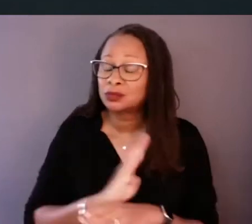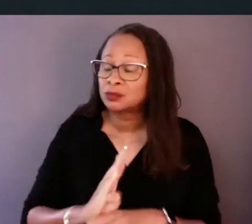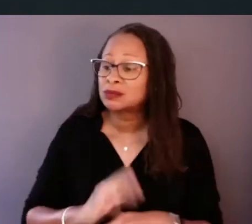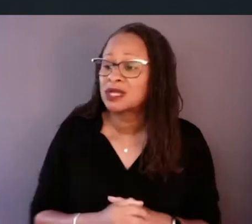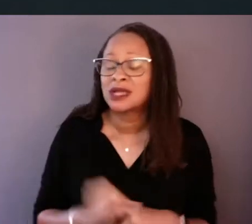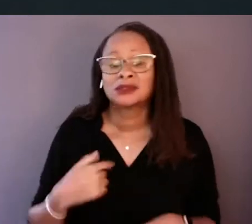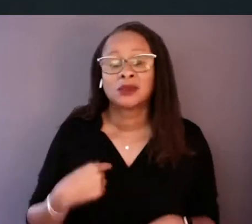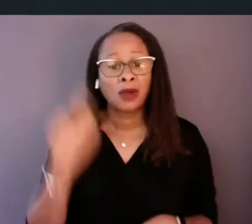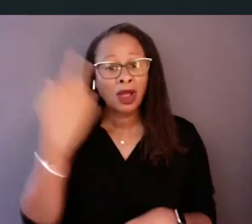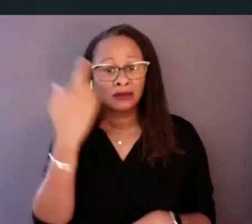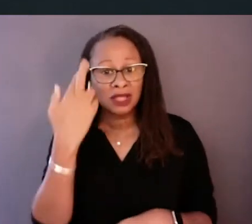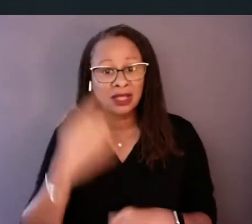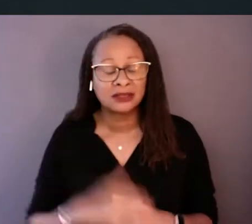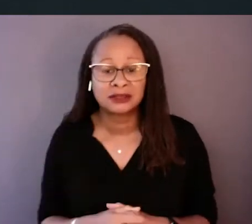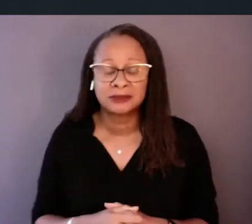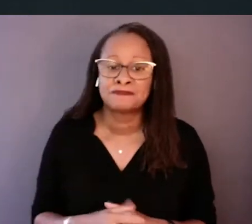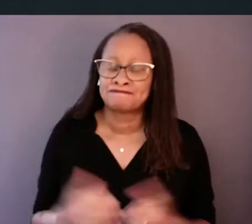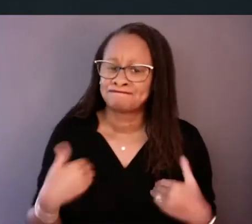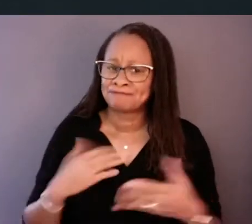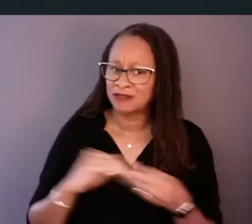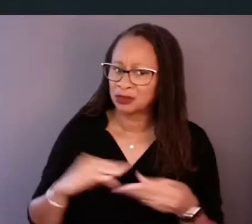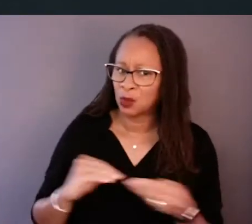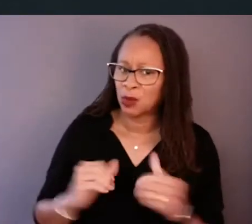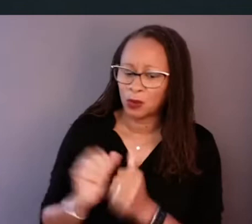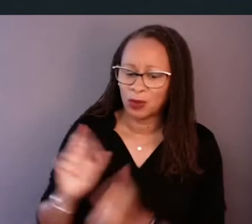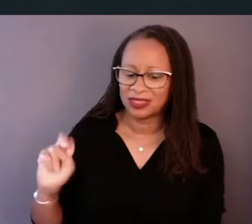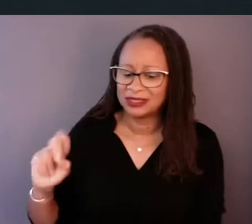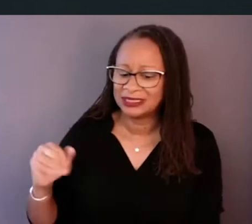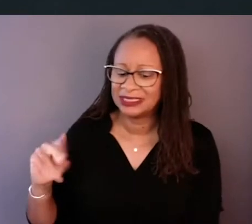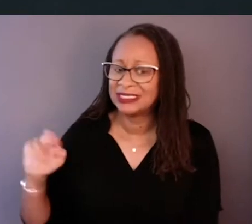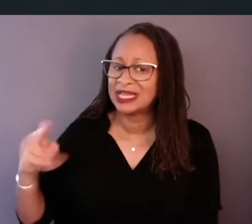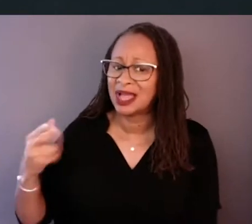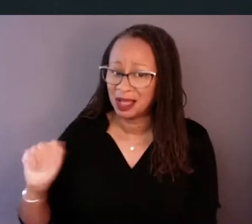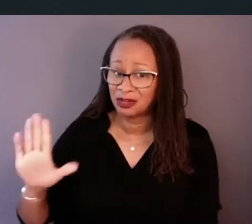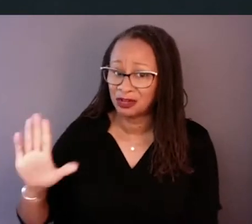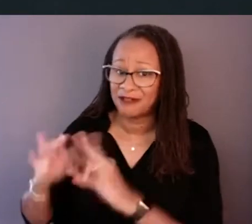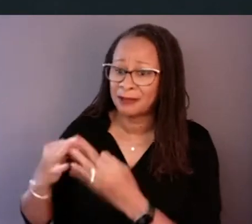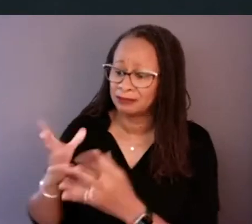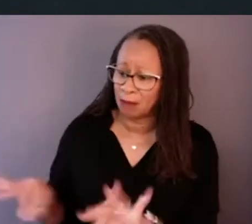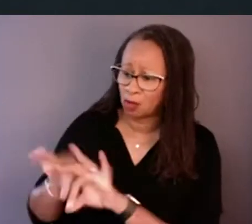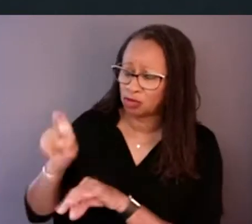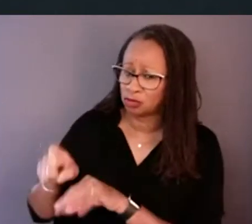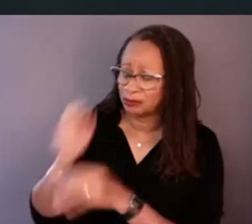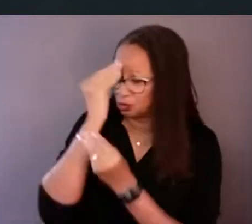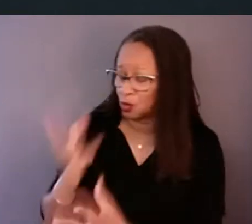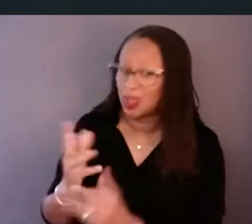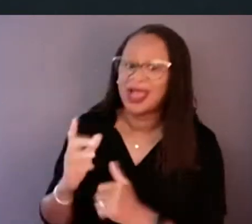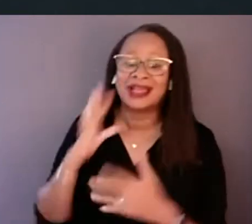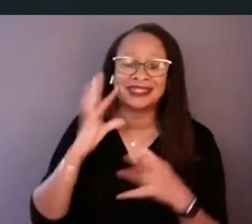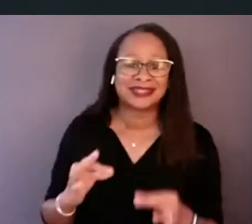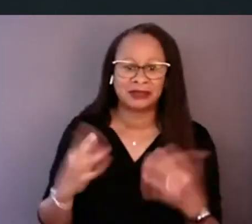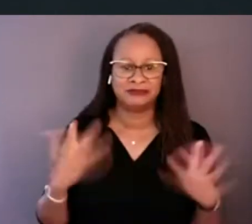story that was important and should be told, and I just decided to move there. So I've been living in the Amazon